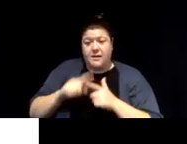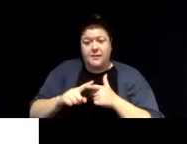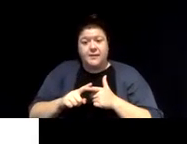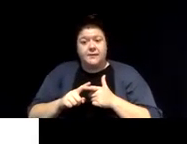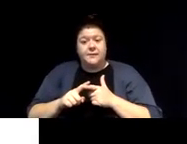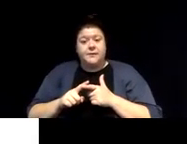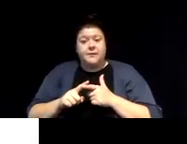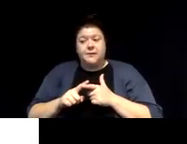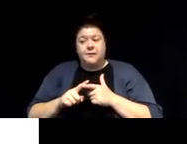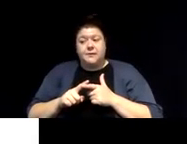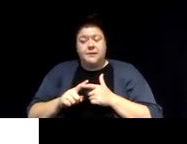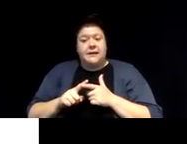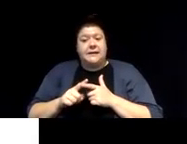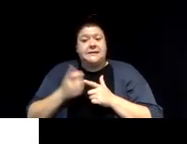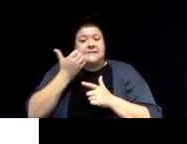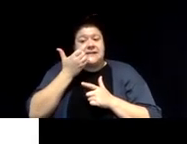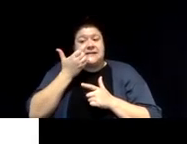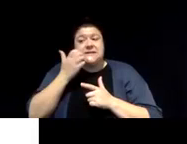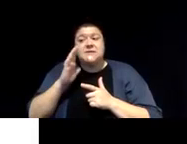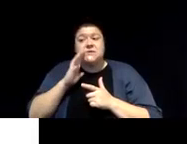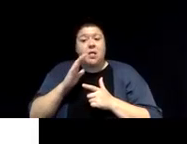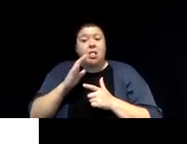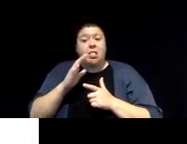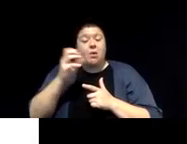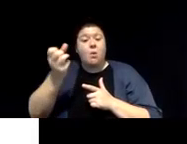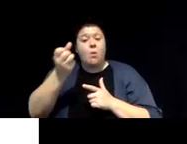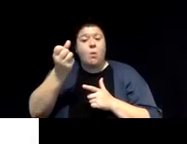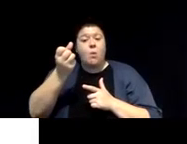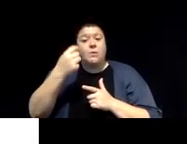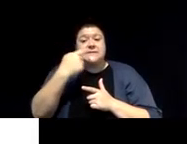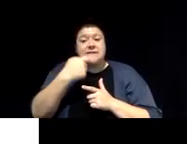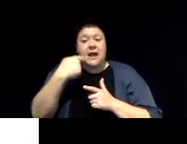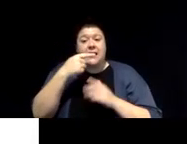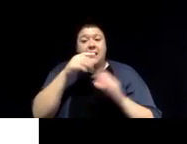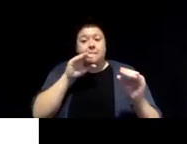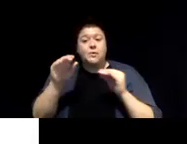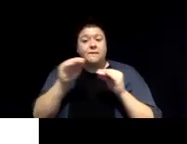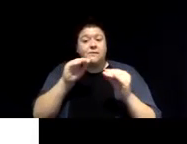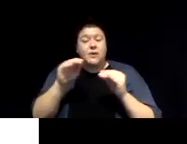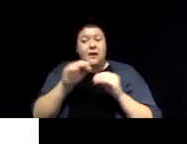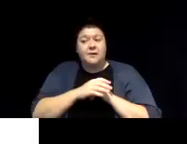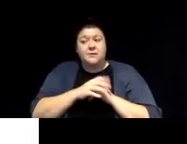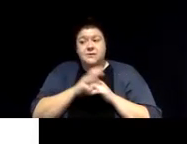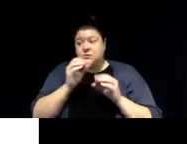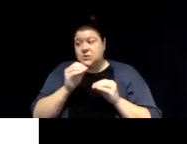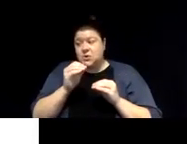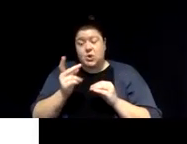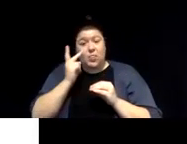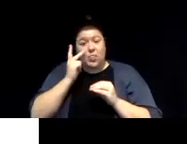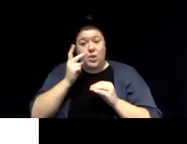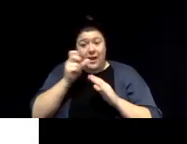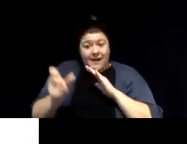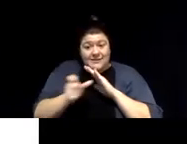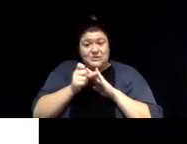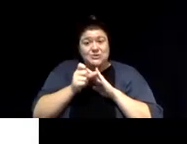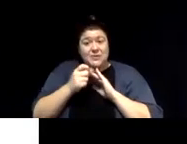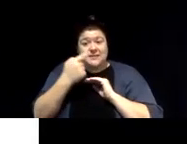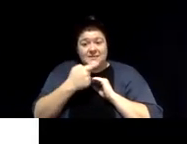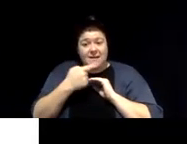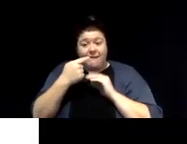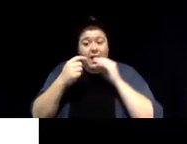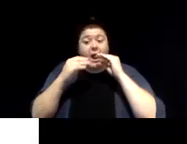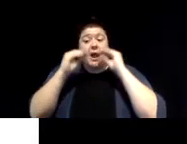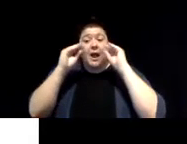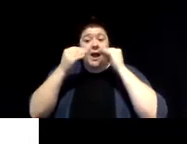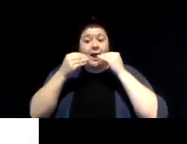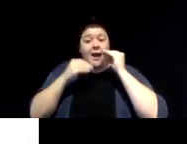dentist will grab the patient's tongue and kind of move it around so that they can look underneath the tongue and all around the mouth to make sure